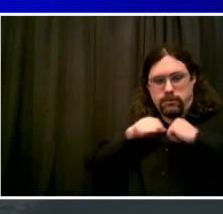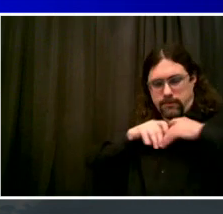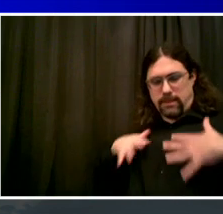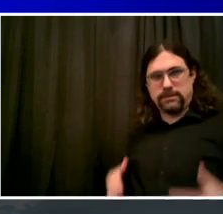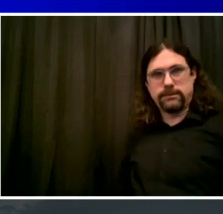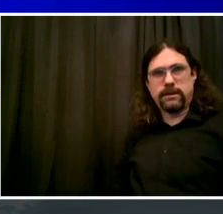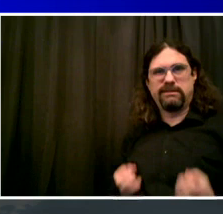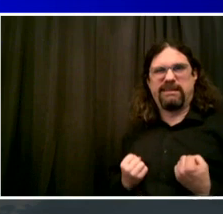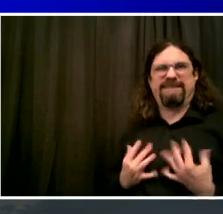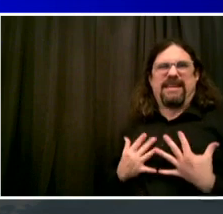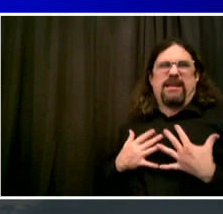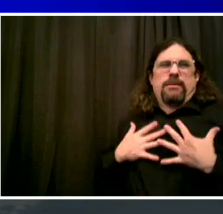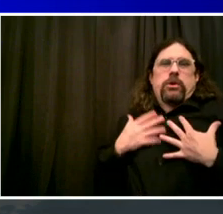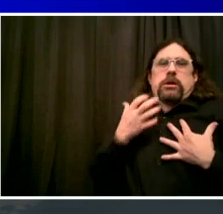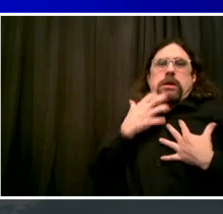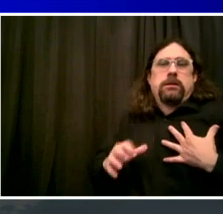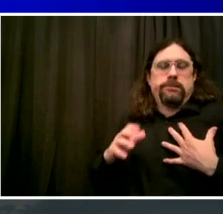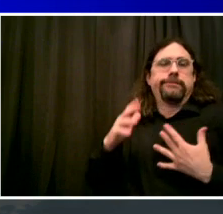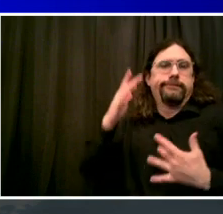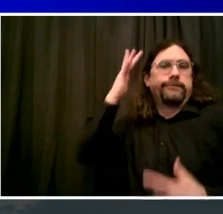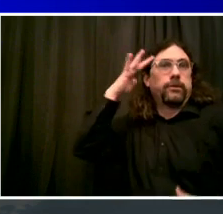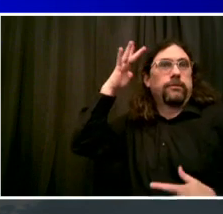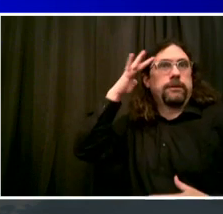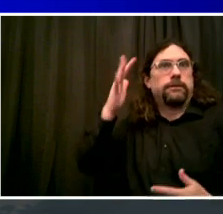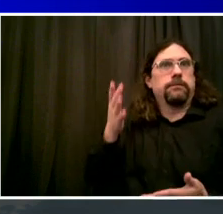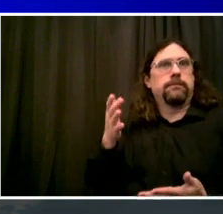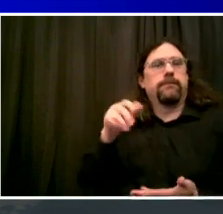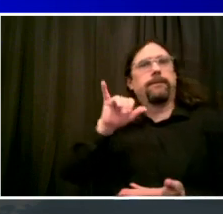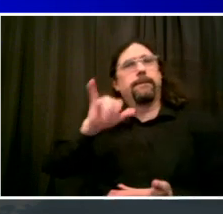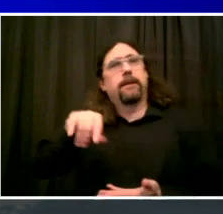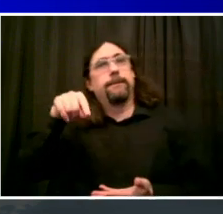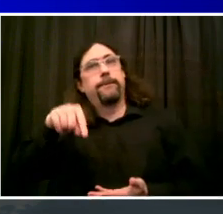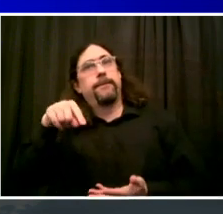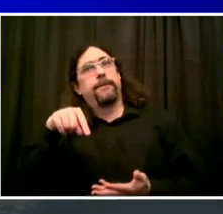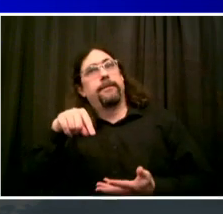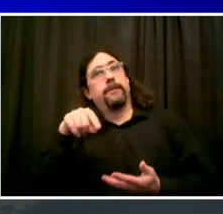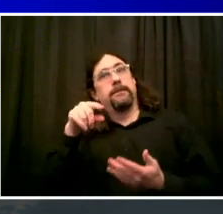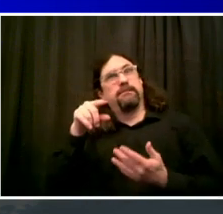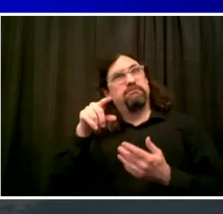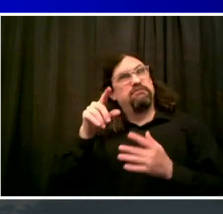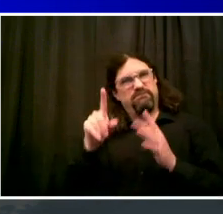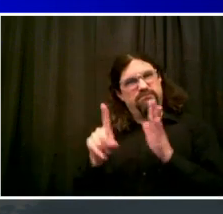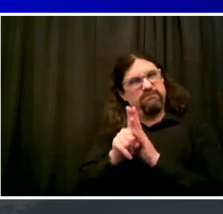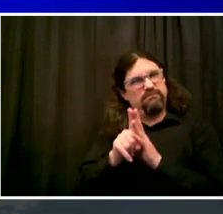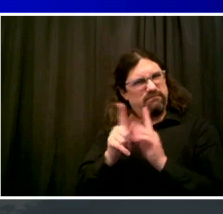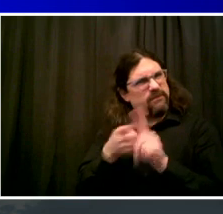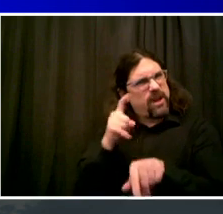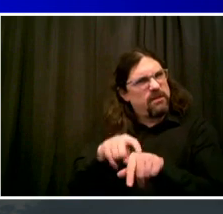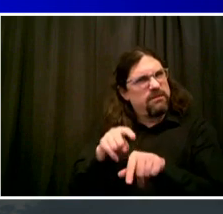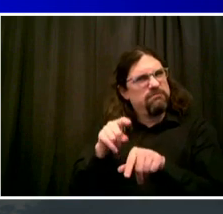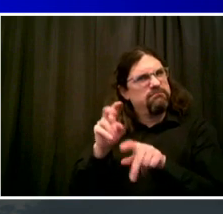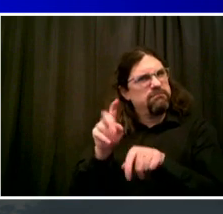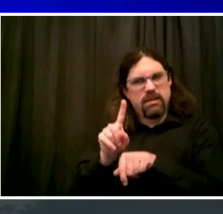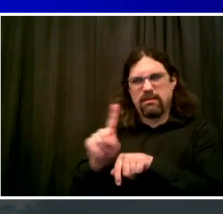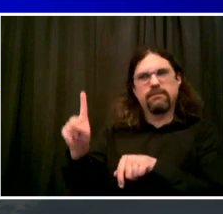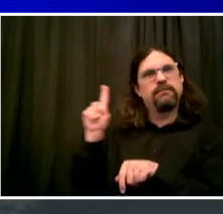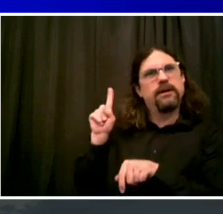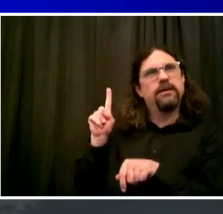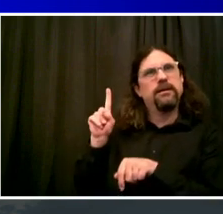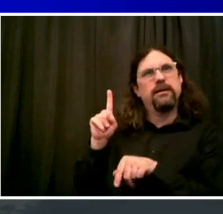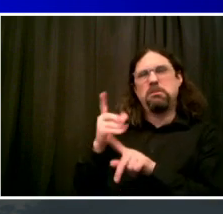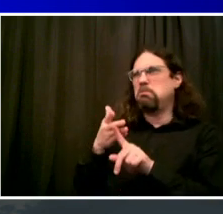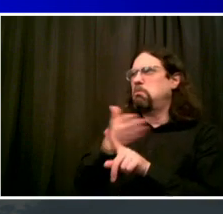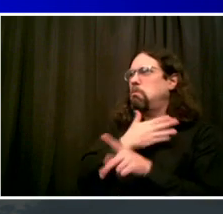essentially throughout March and April. This was not something that the healthcare community saw on their radar, and then in the last week or two,